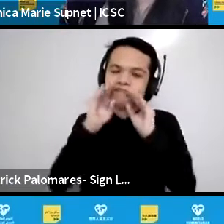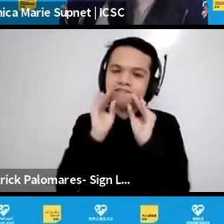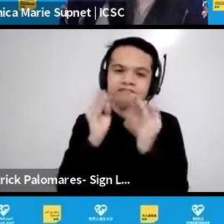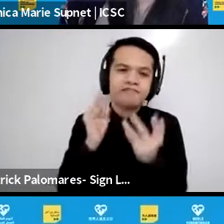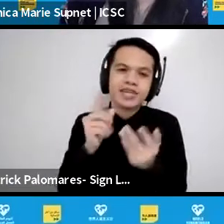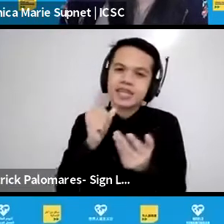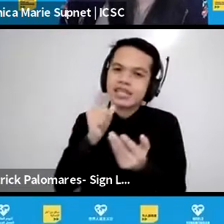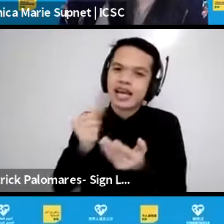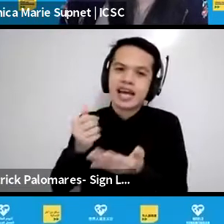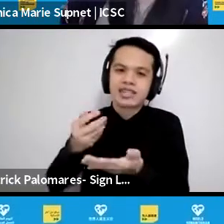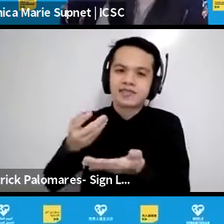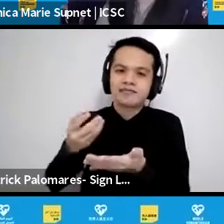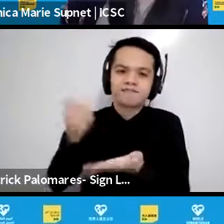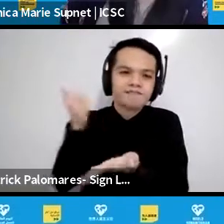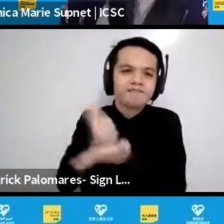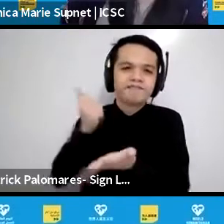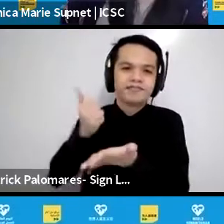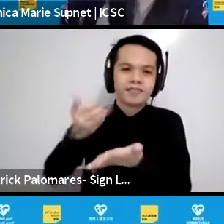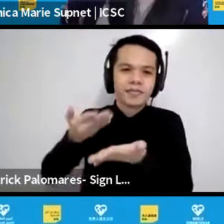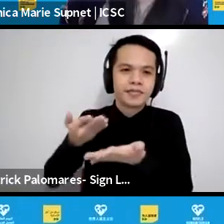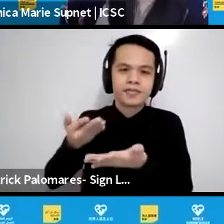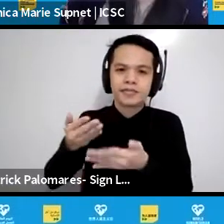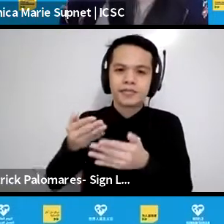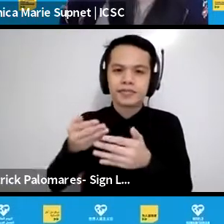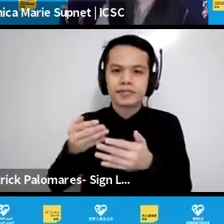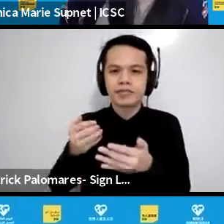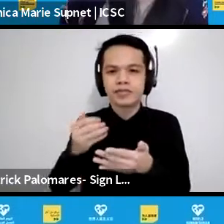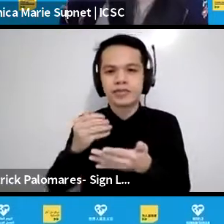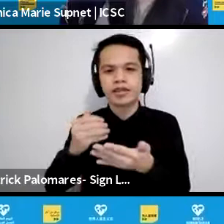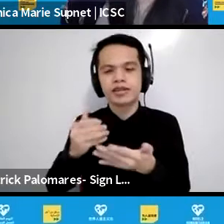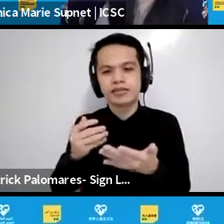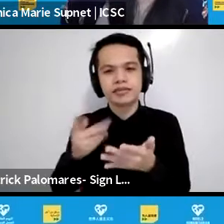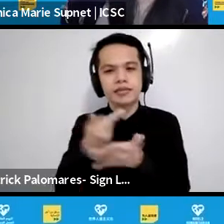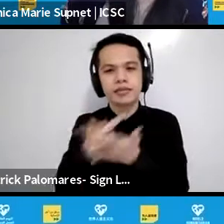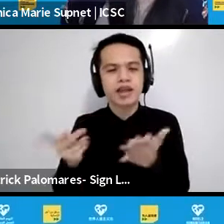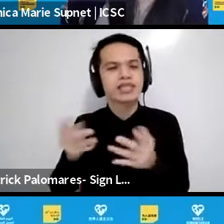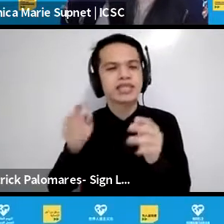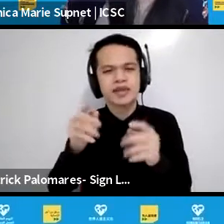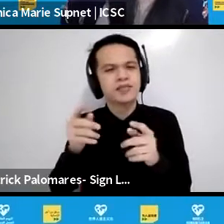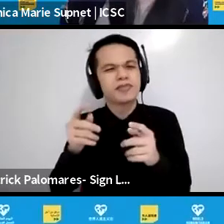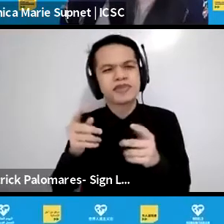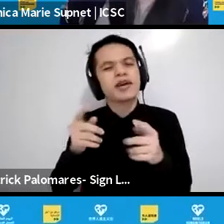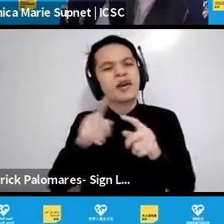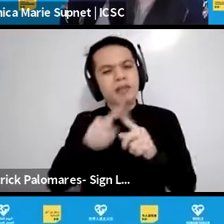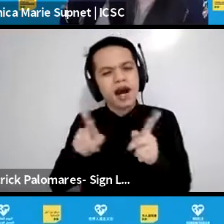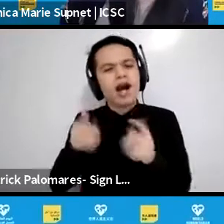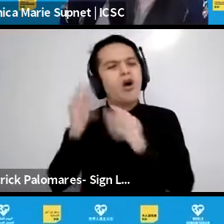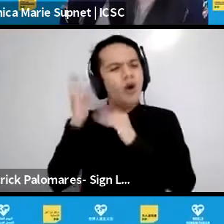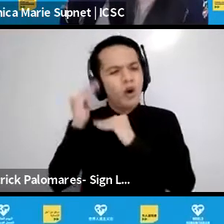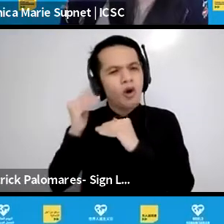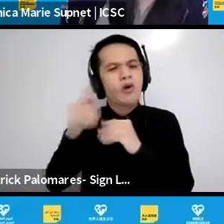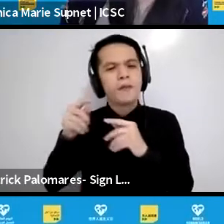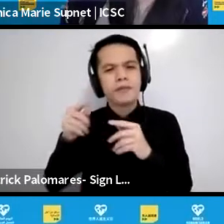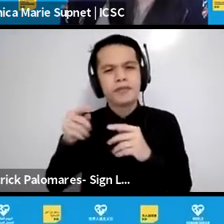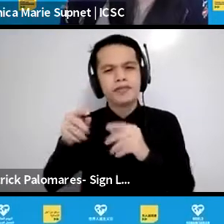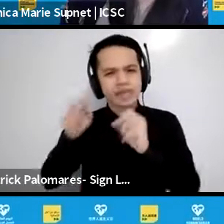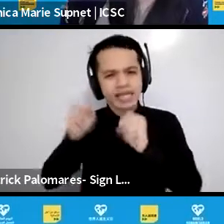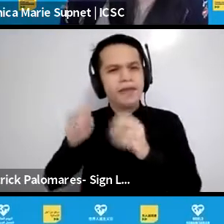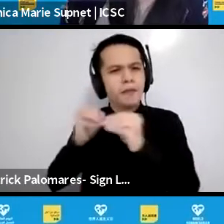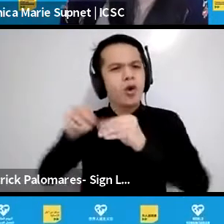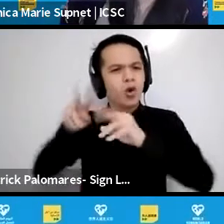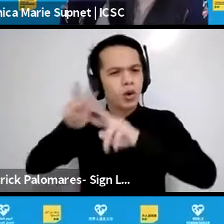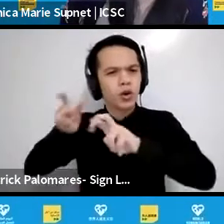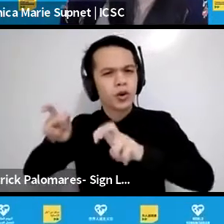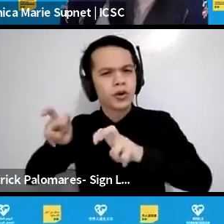not passed into law. And hopefully the DR sector can look into this. Should have